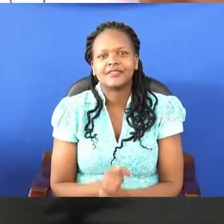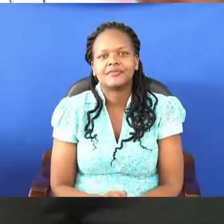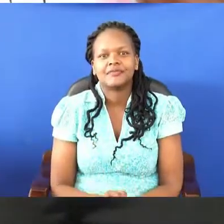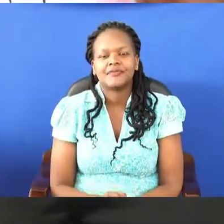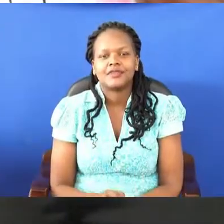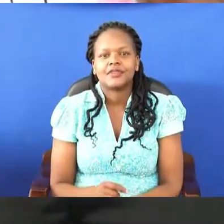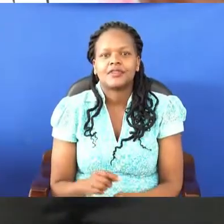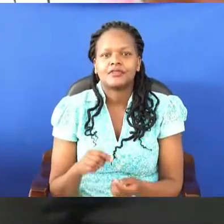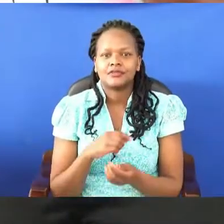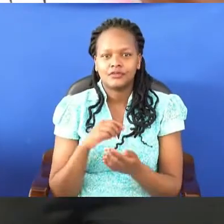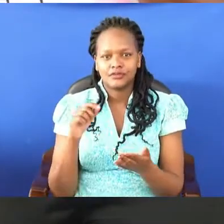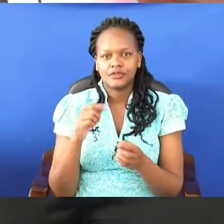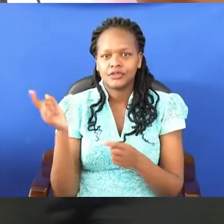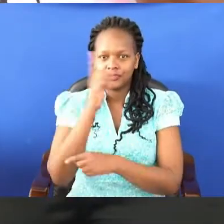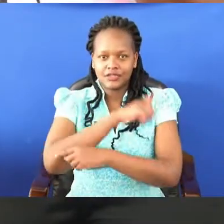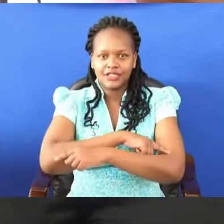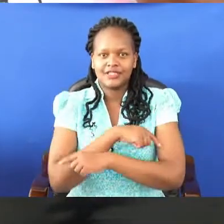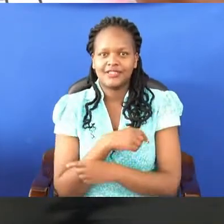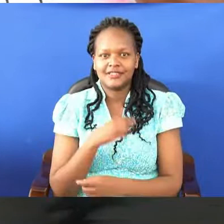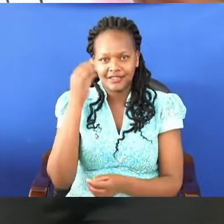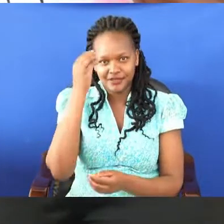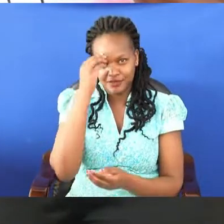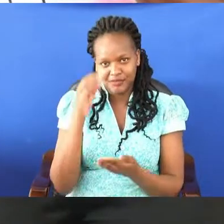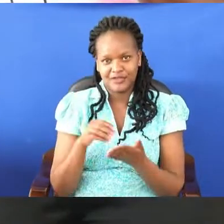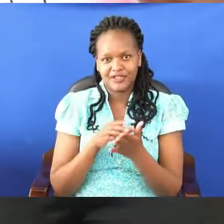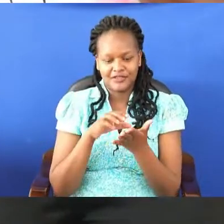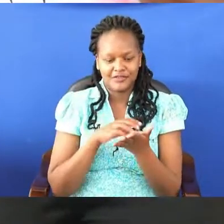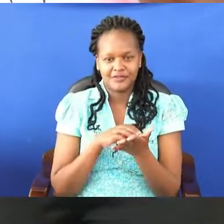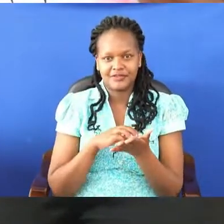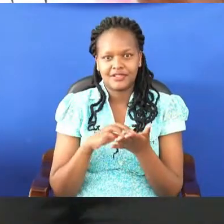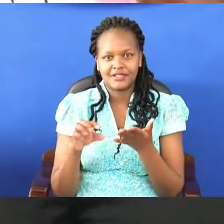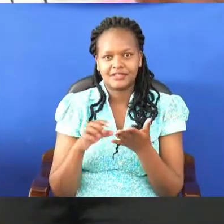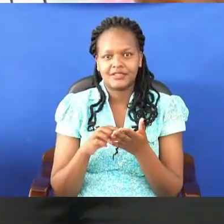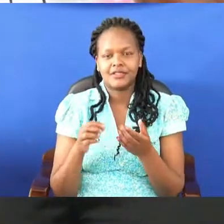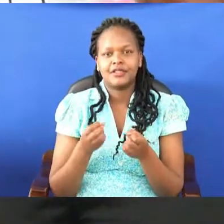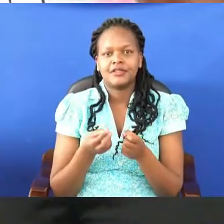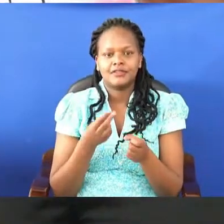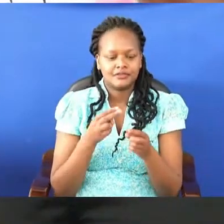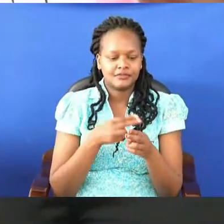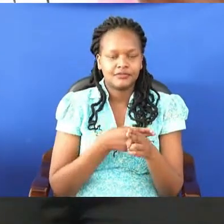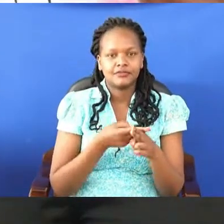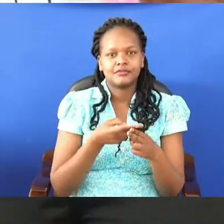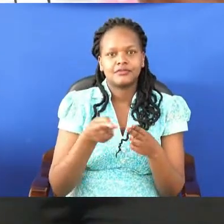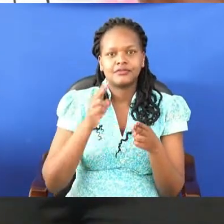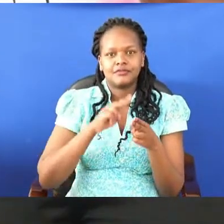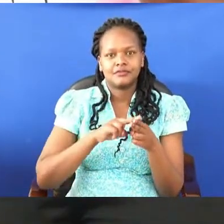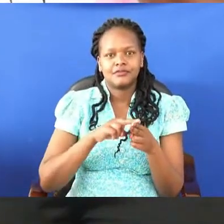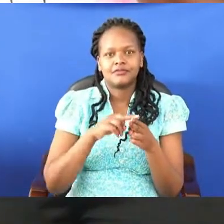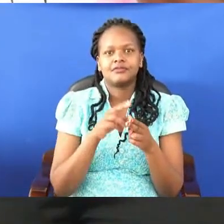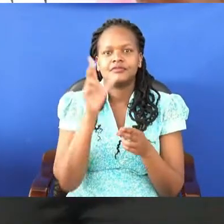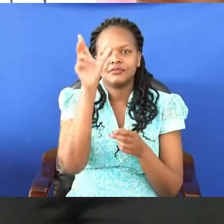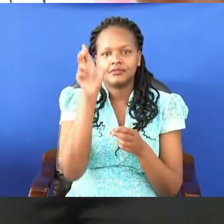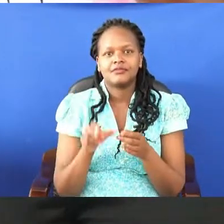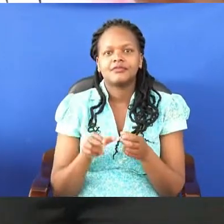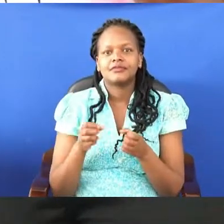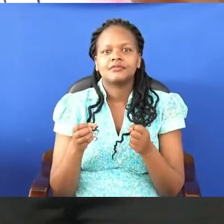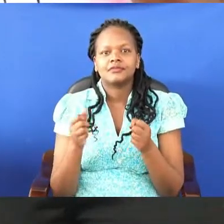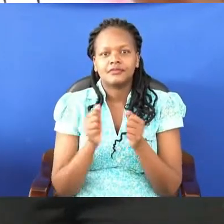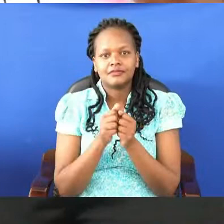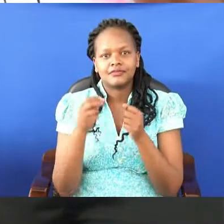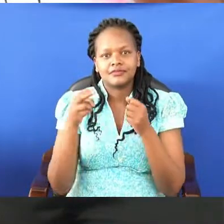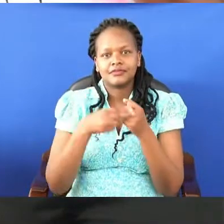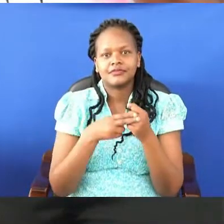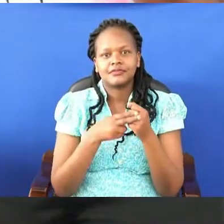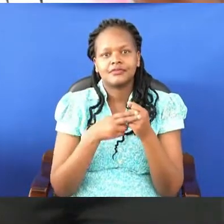today's memory verse, which comes from the book of Proverbs, chapter 17, verse 17, which says, a